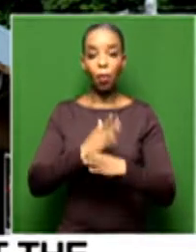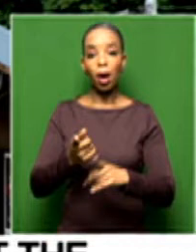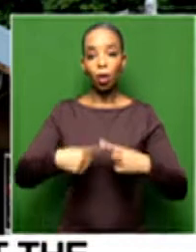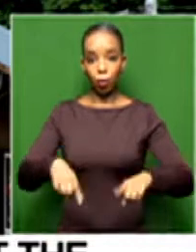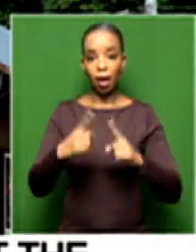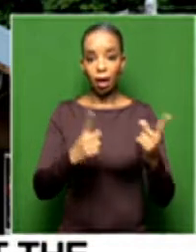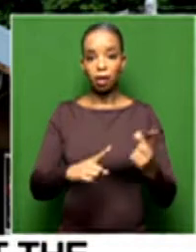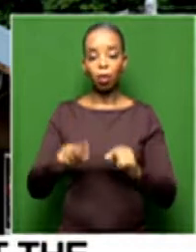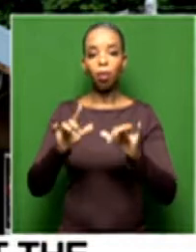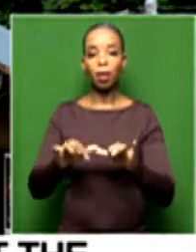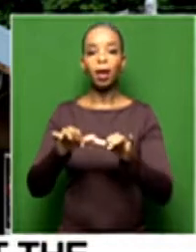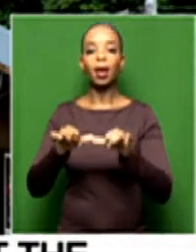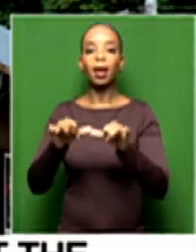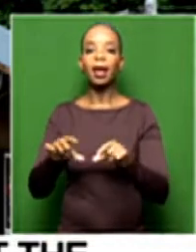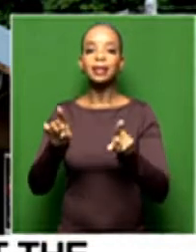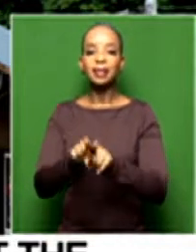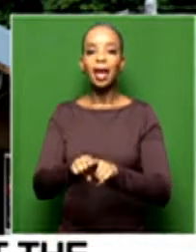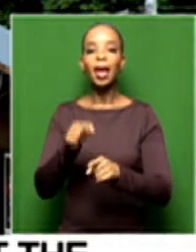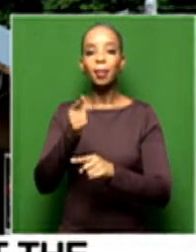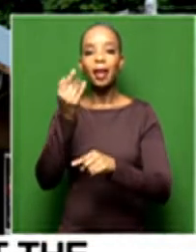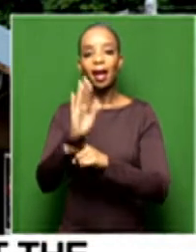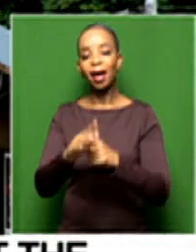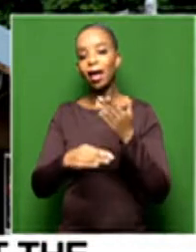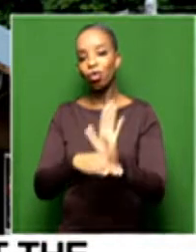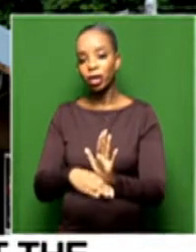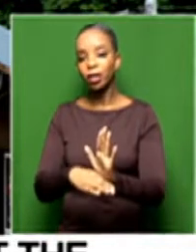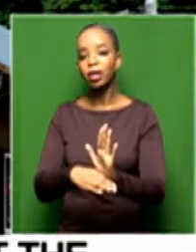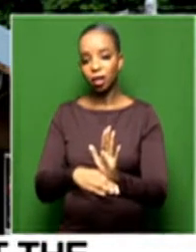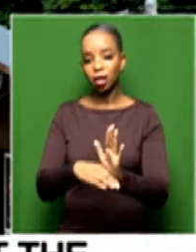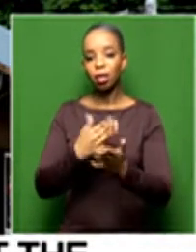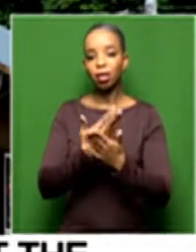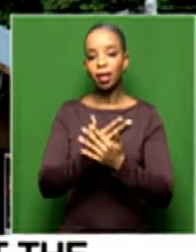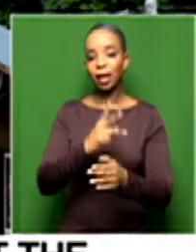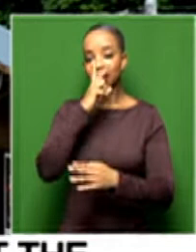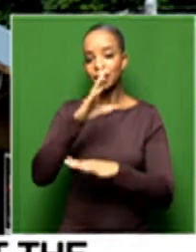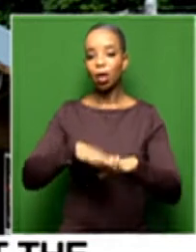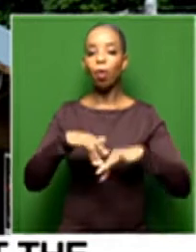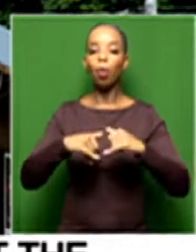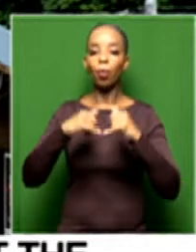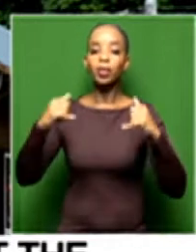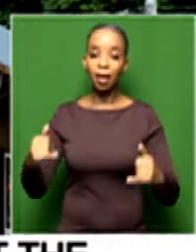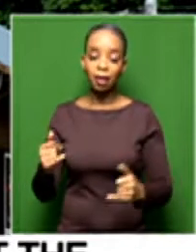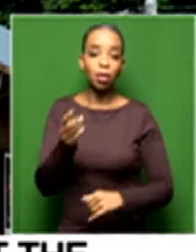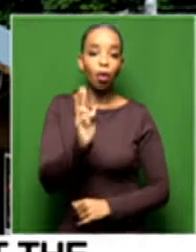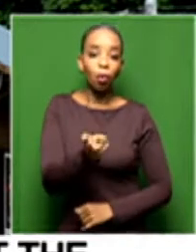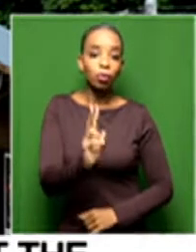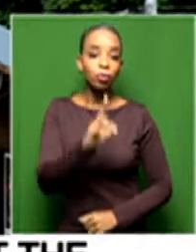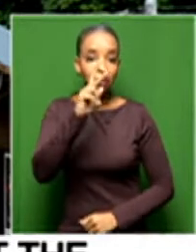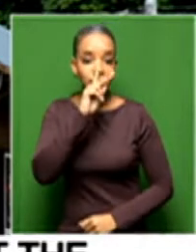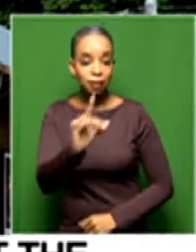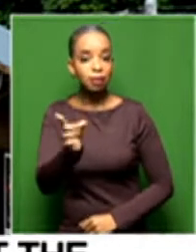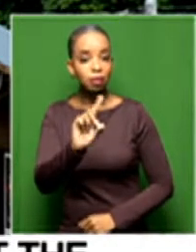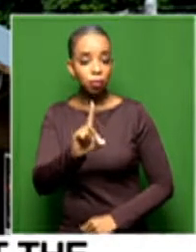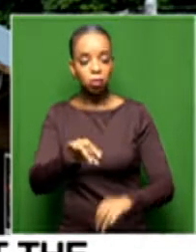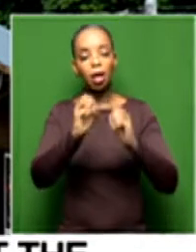in a gallery space in physical form, but can also be seen online and digital platforms and reach a